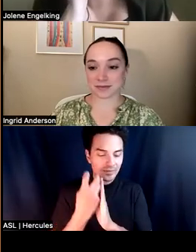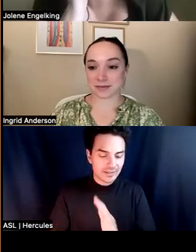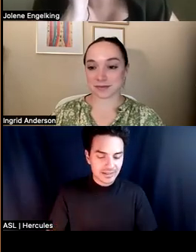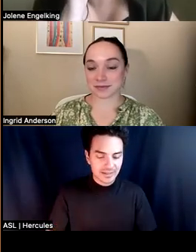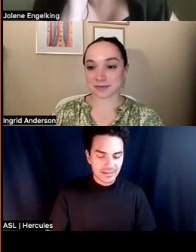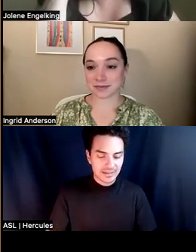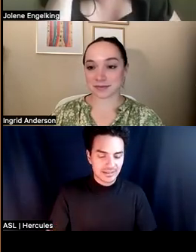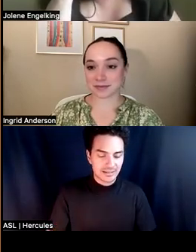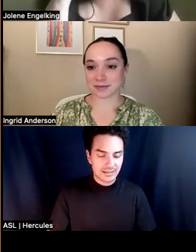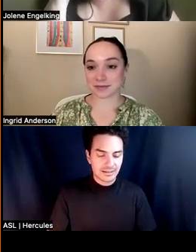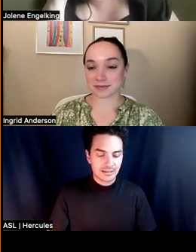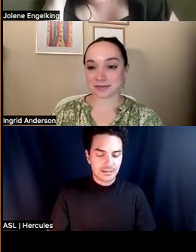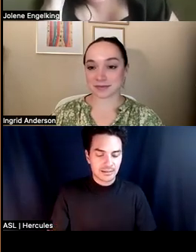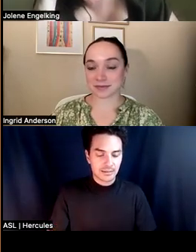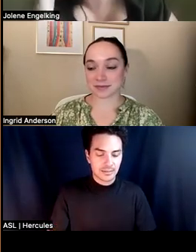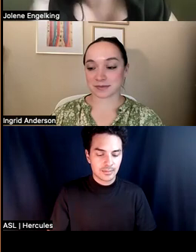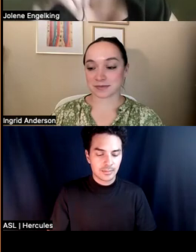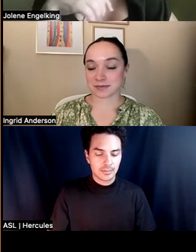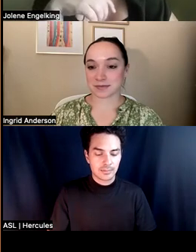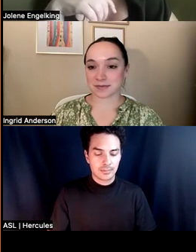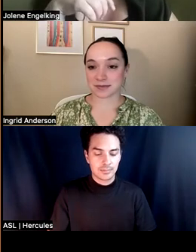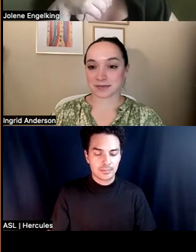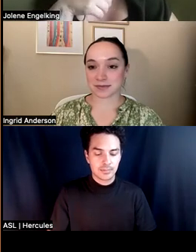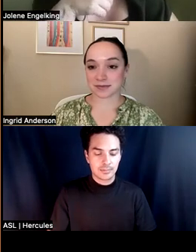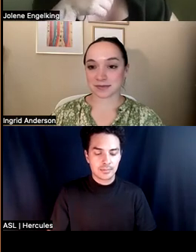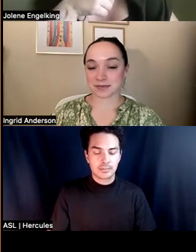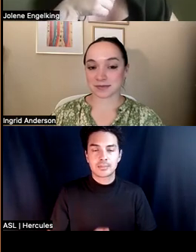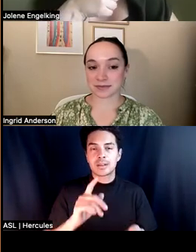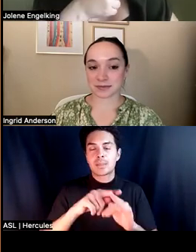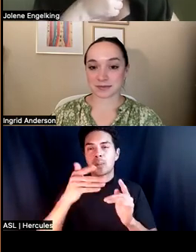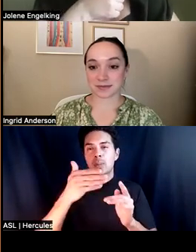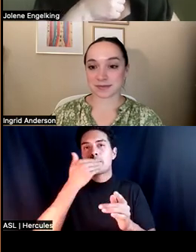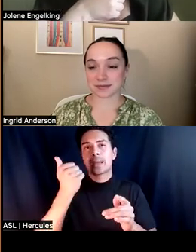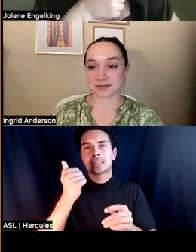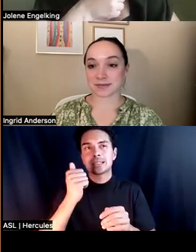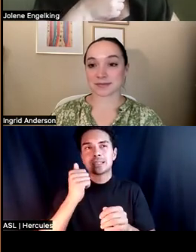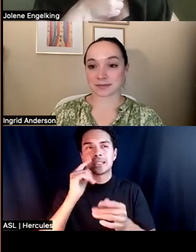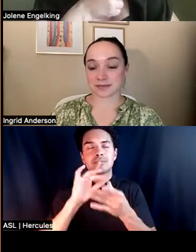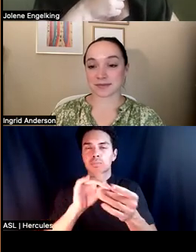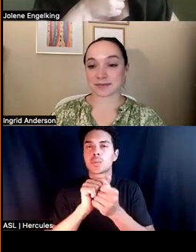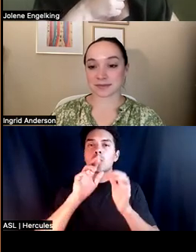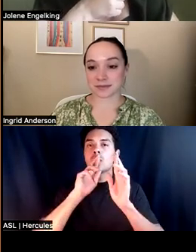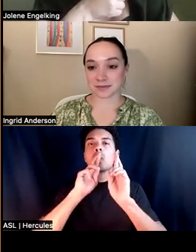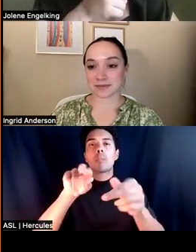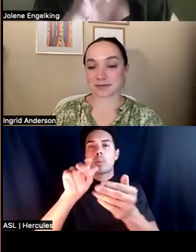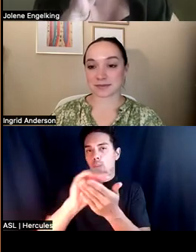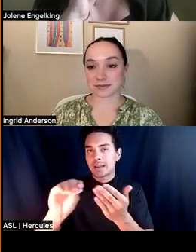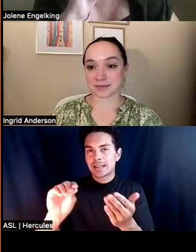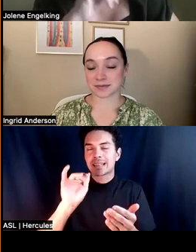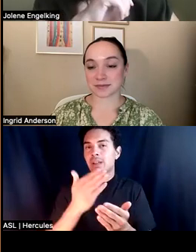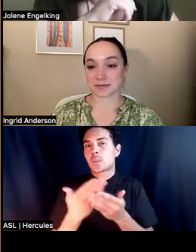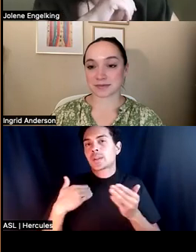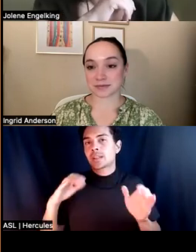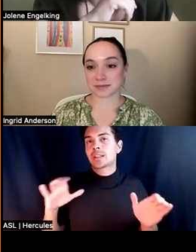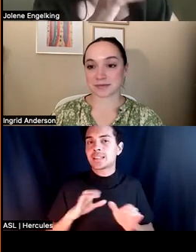a lovely conversation about this idea about how are we best able to talk about like report writing is one of those areas where I think that we can be really doing a